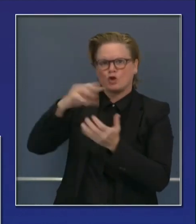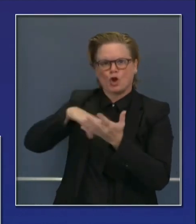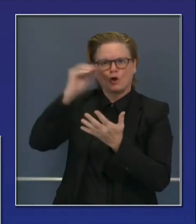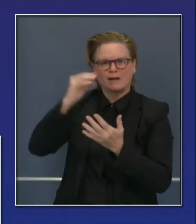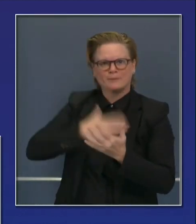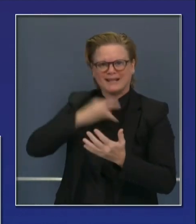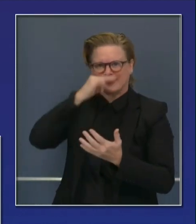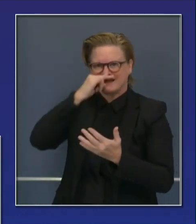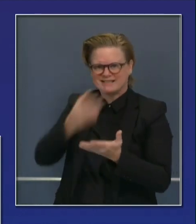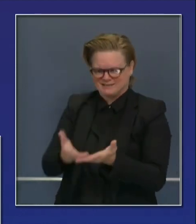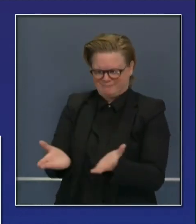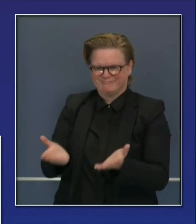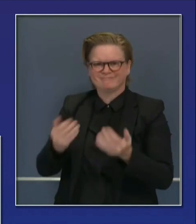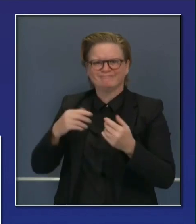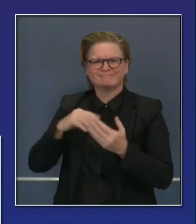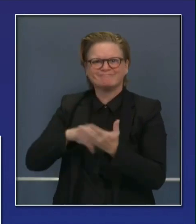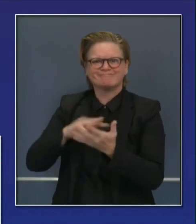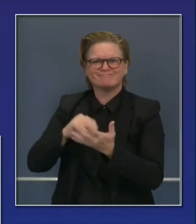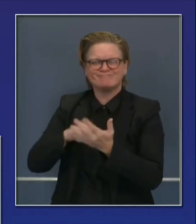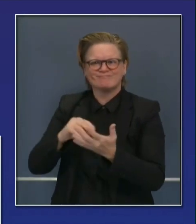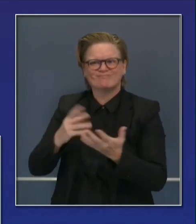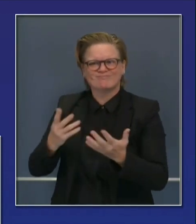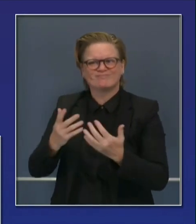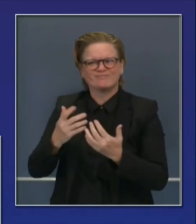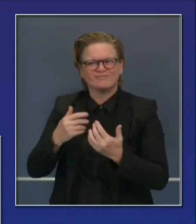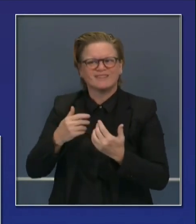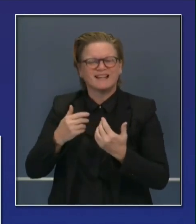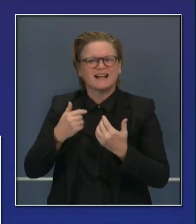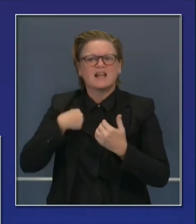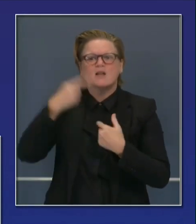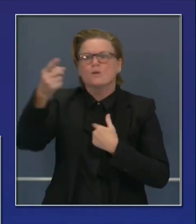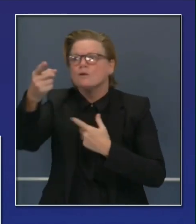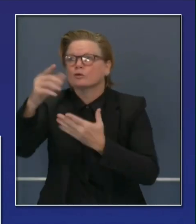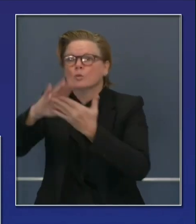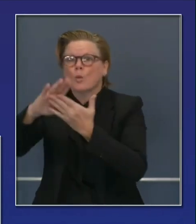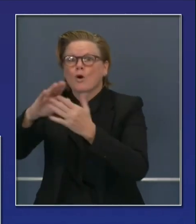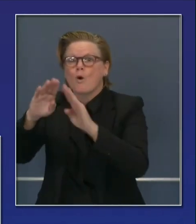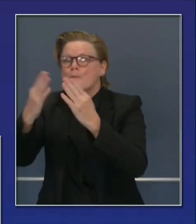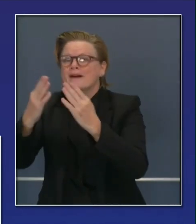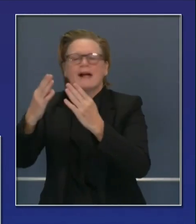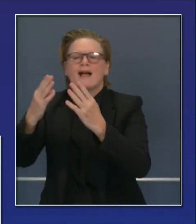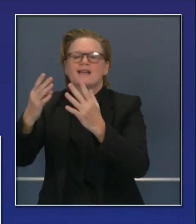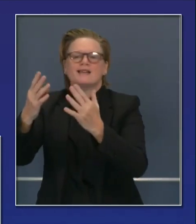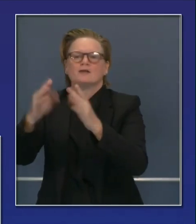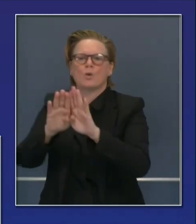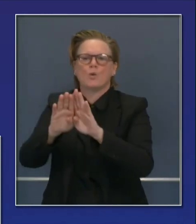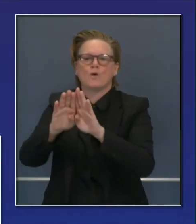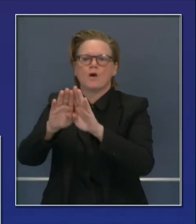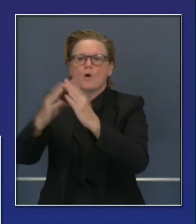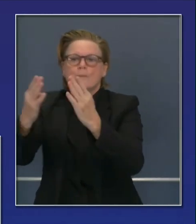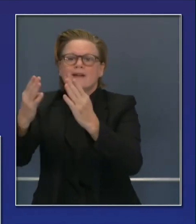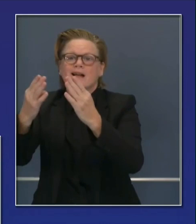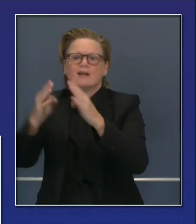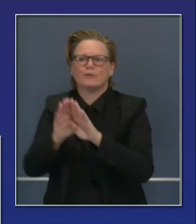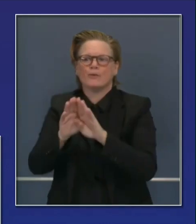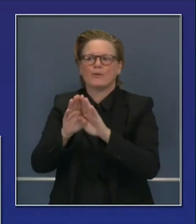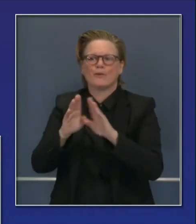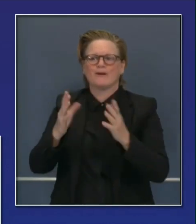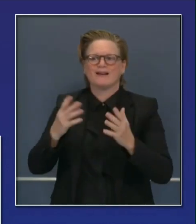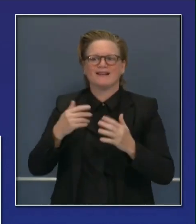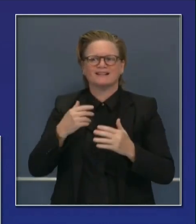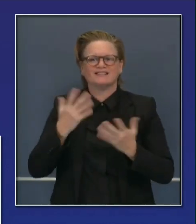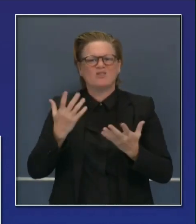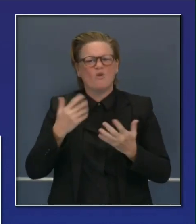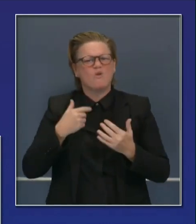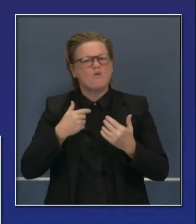down, was shut for some time, opened very briefly, shut back down again. Childcare is very, very